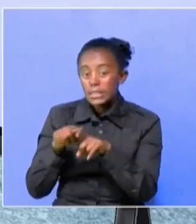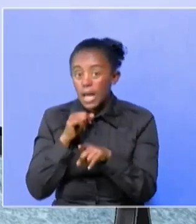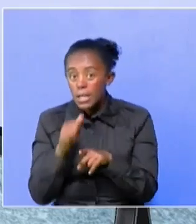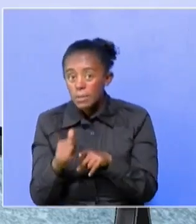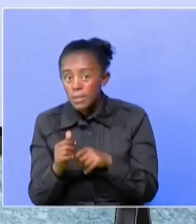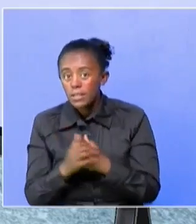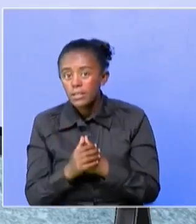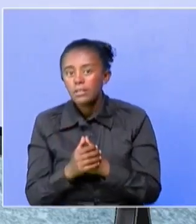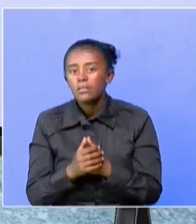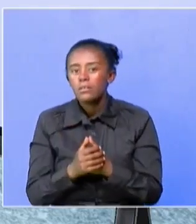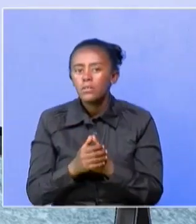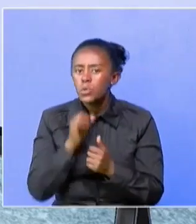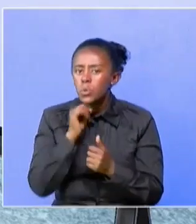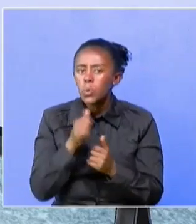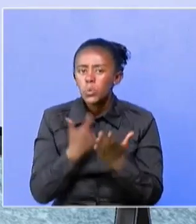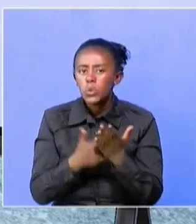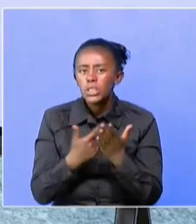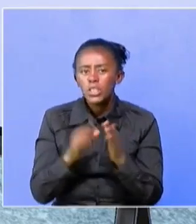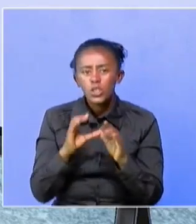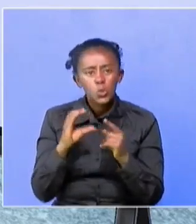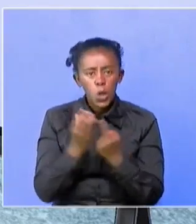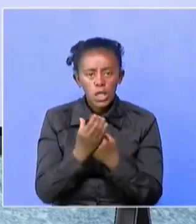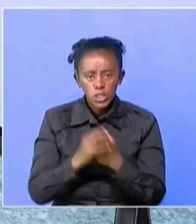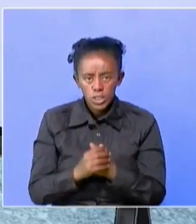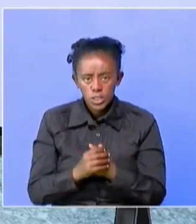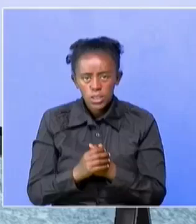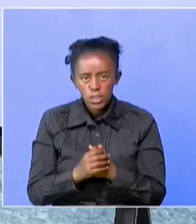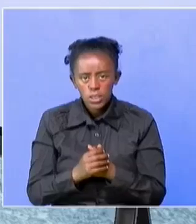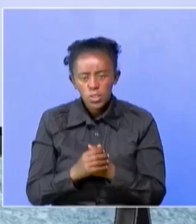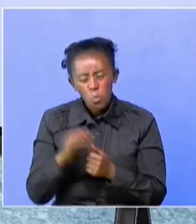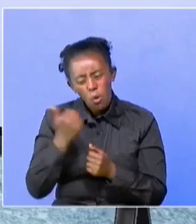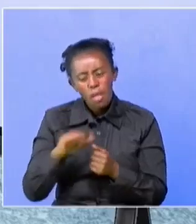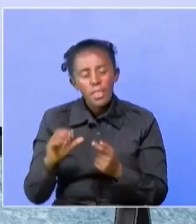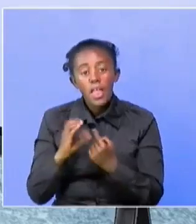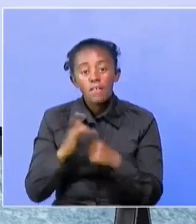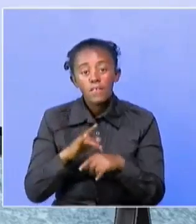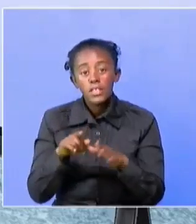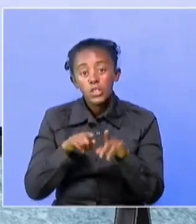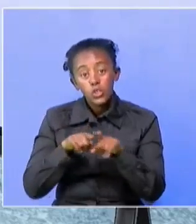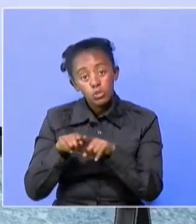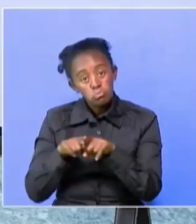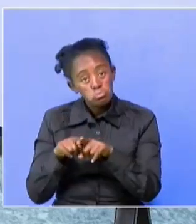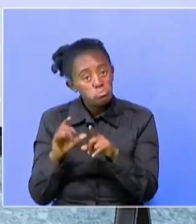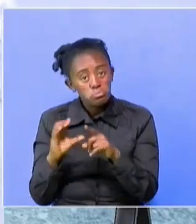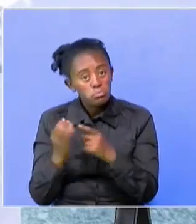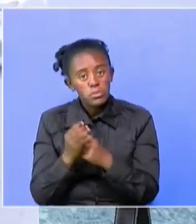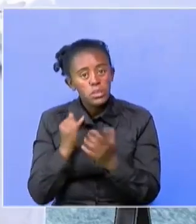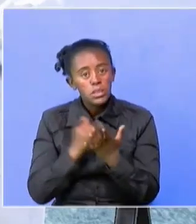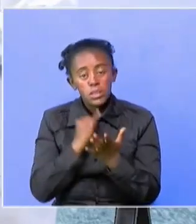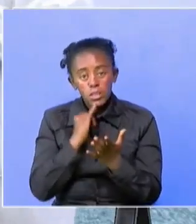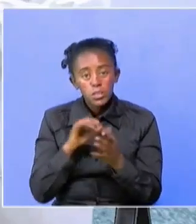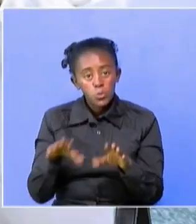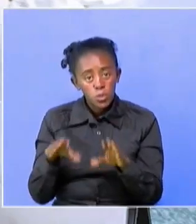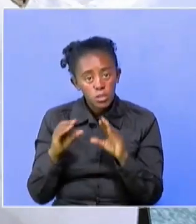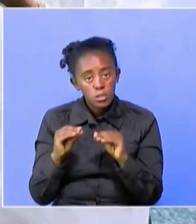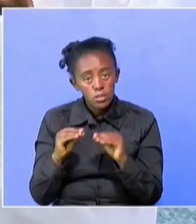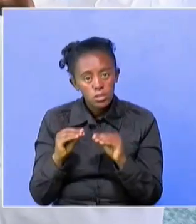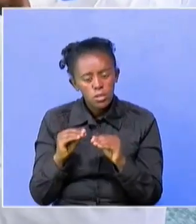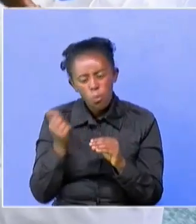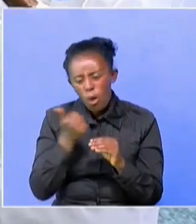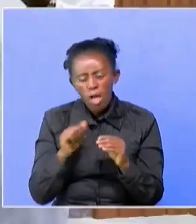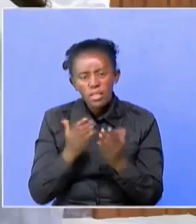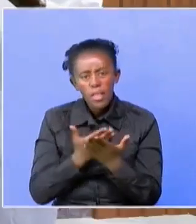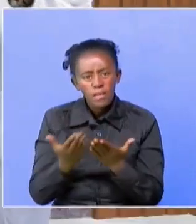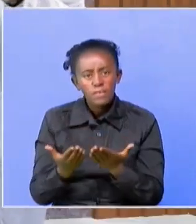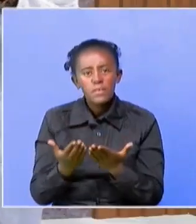disagreement, not only in such situation, whatever the situation it is, students, yeah? Whatever